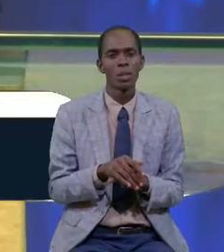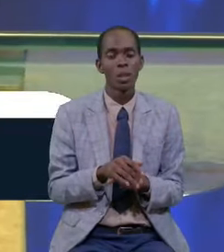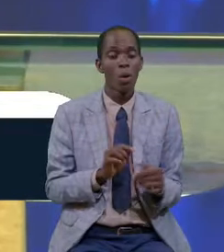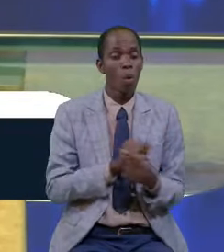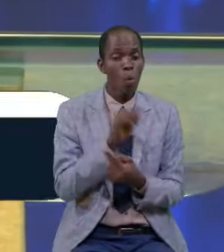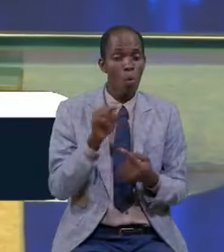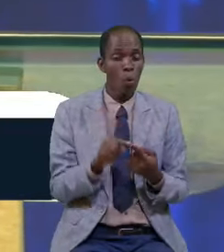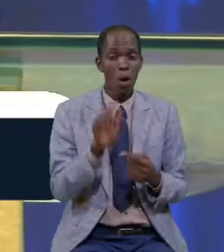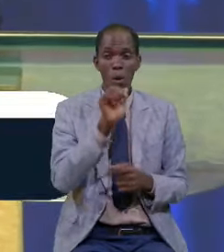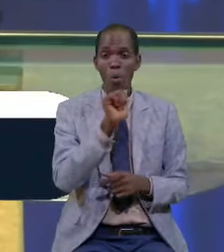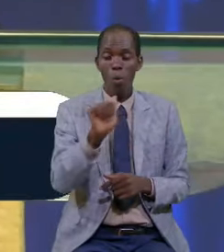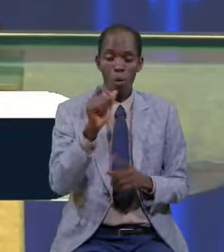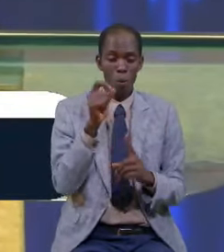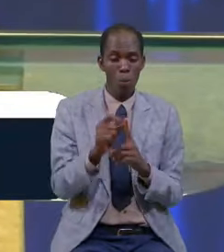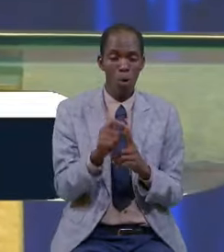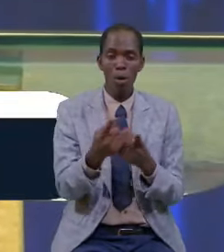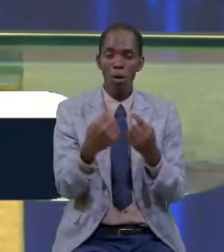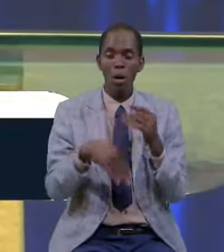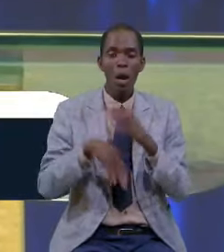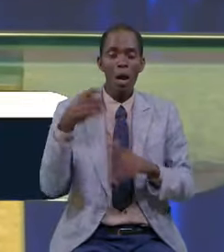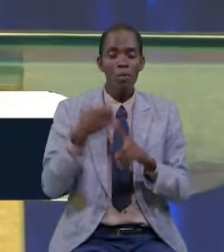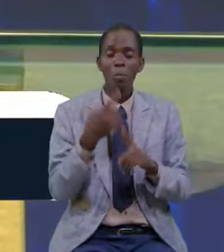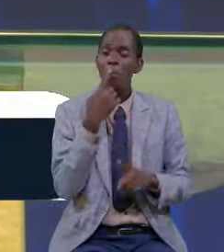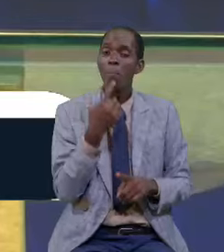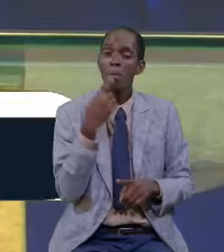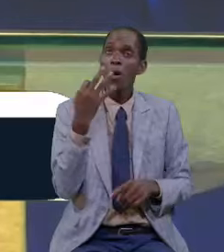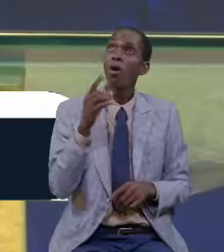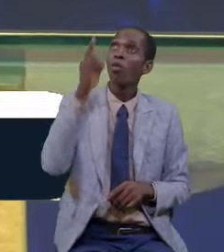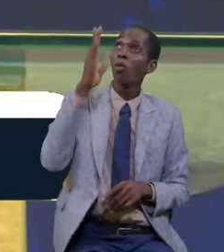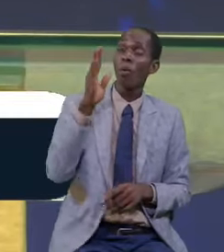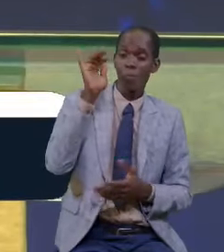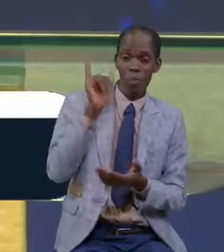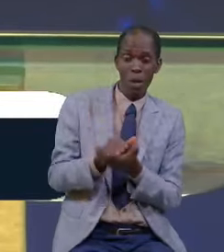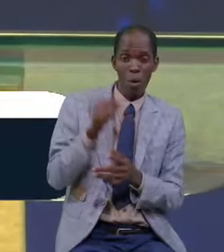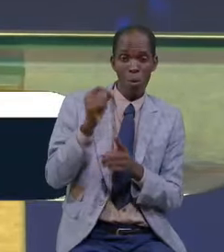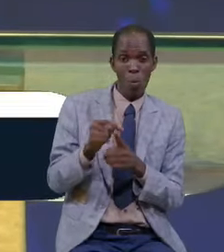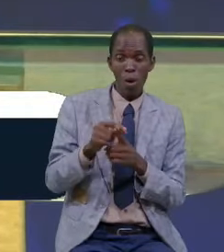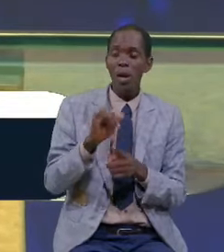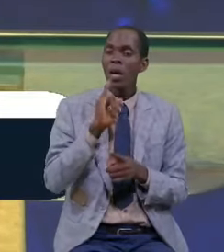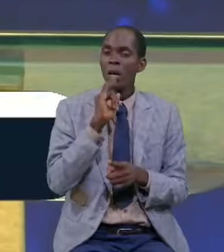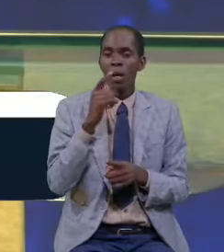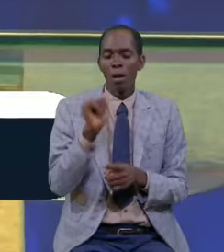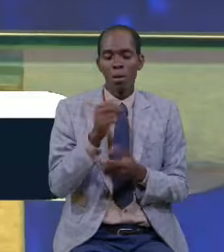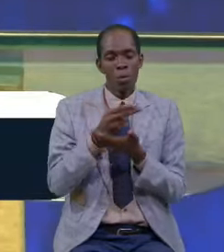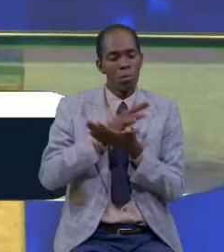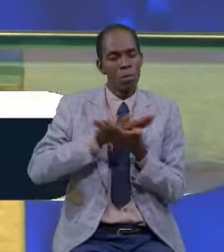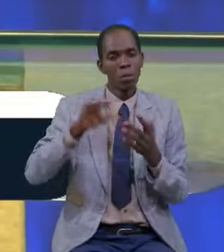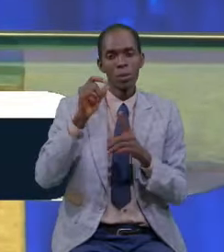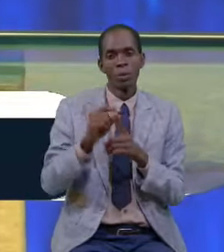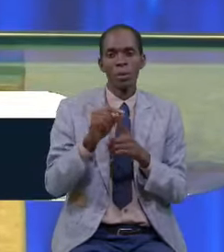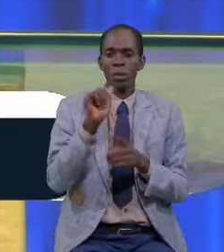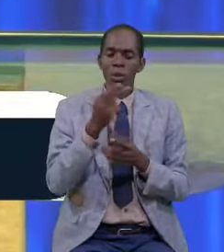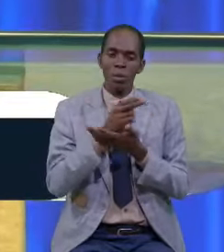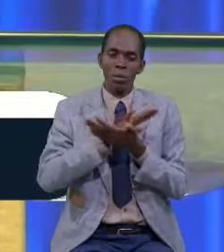comes out of the mouth of God, it's the holy word, it's a holy promise, it's a